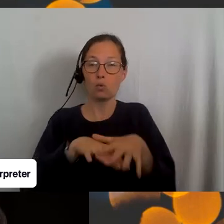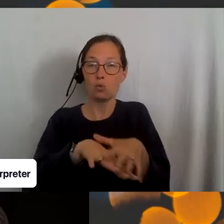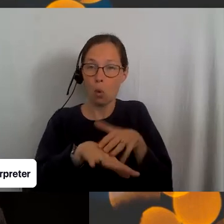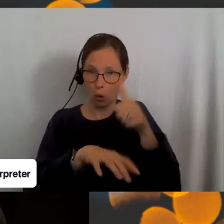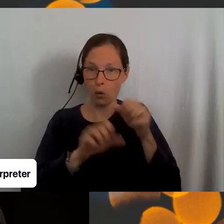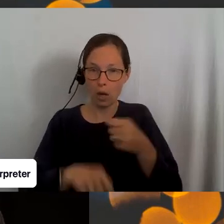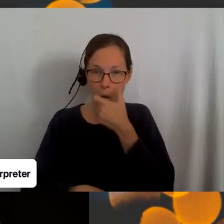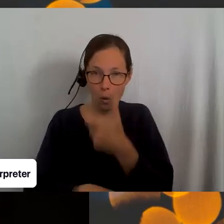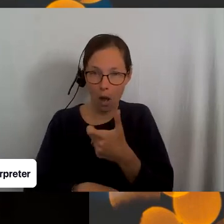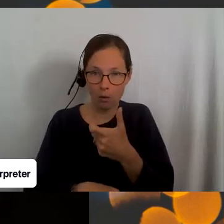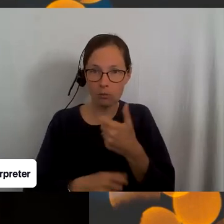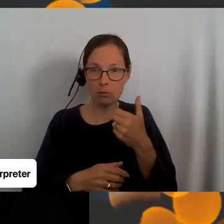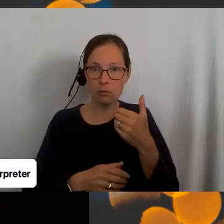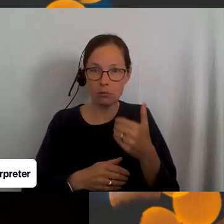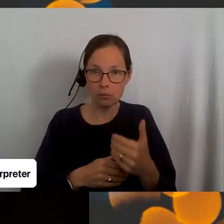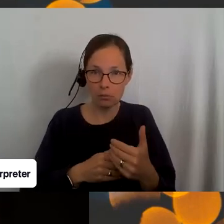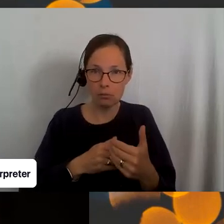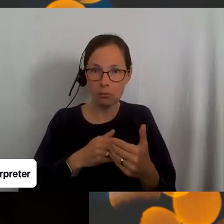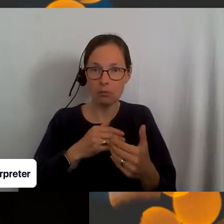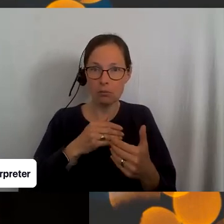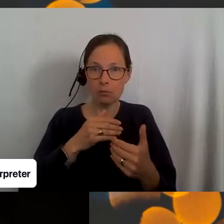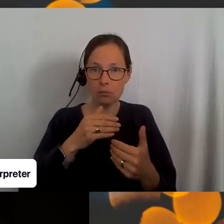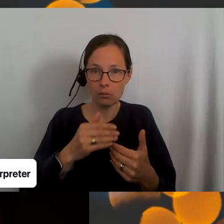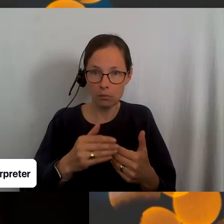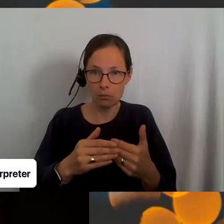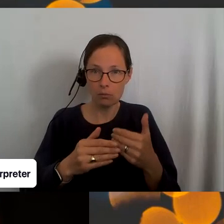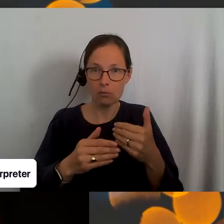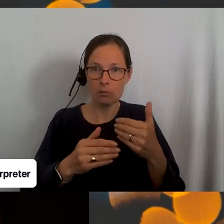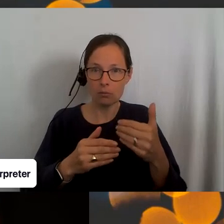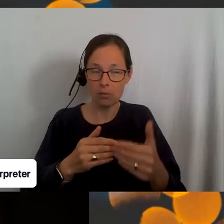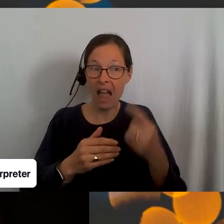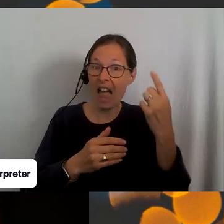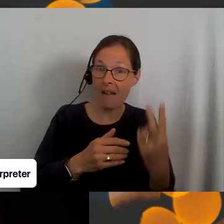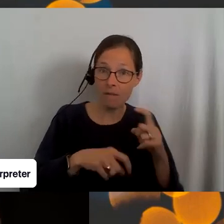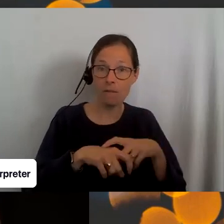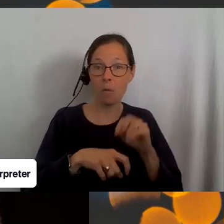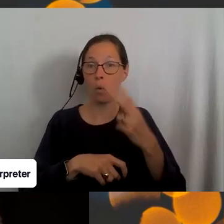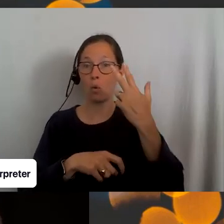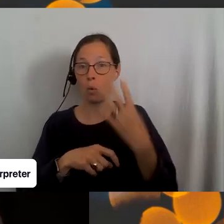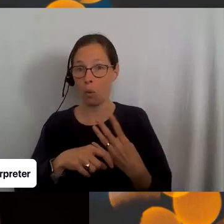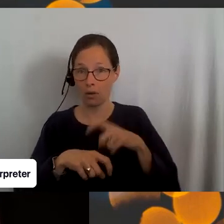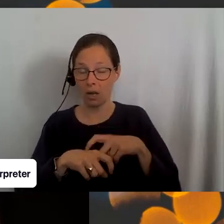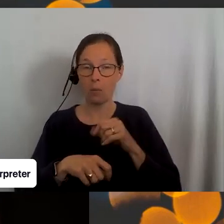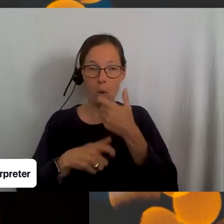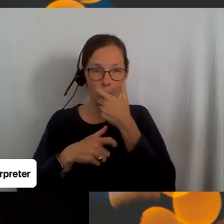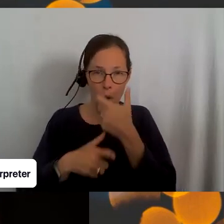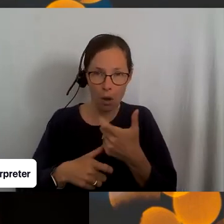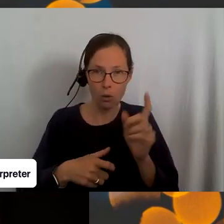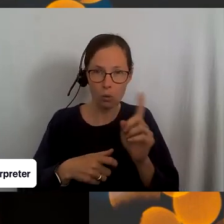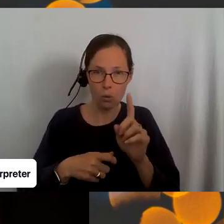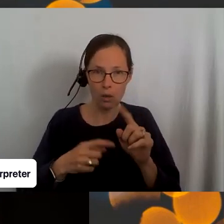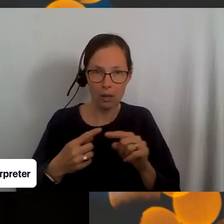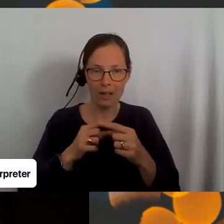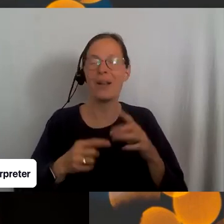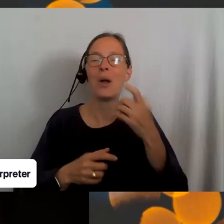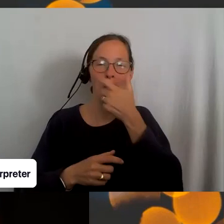slower. So you can do half time, 3/4 time, and watch as Sam puts her needles in front of her name